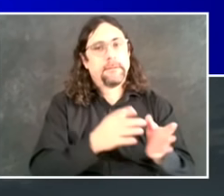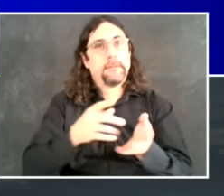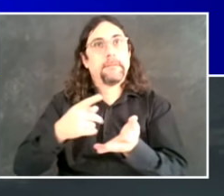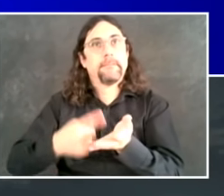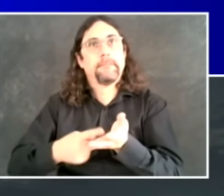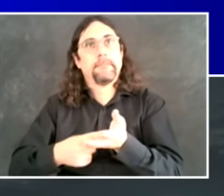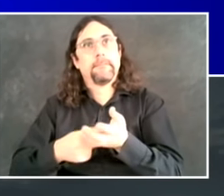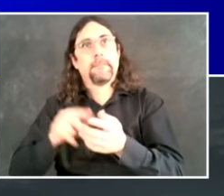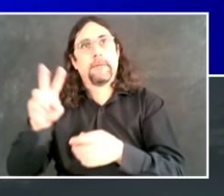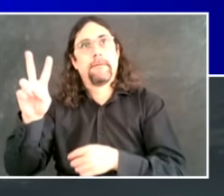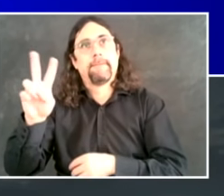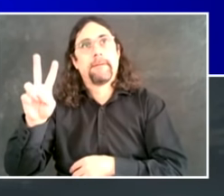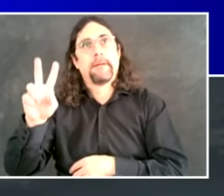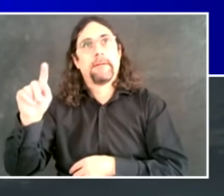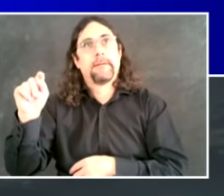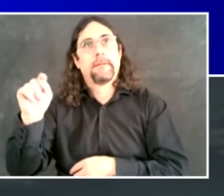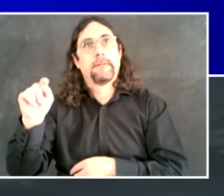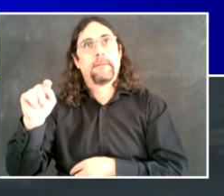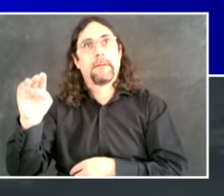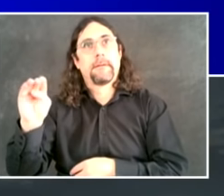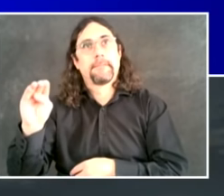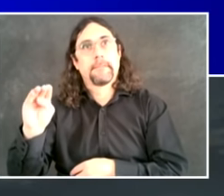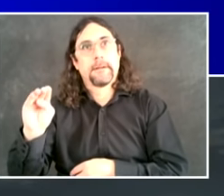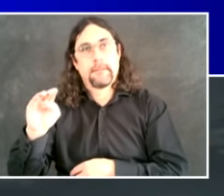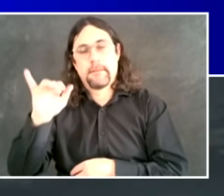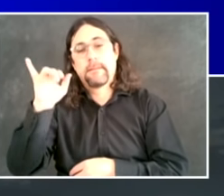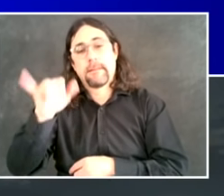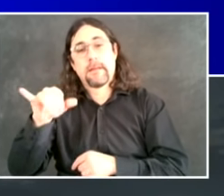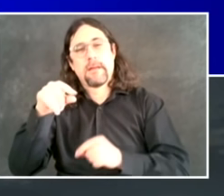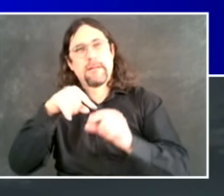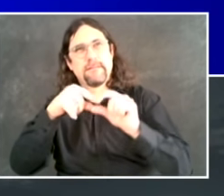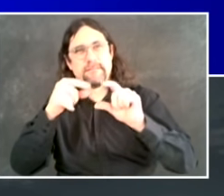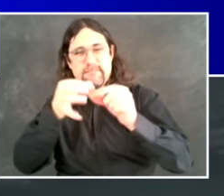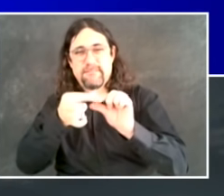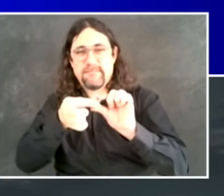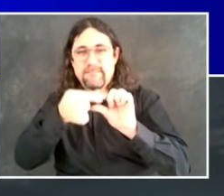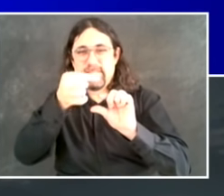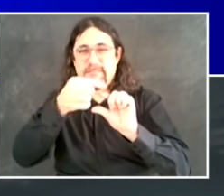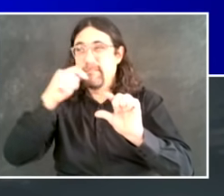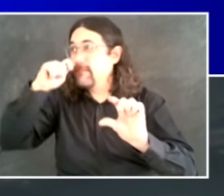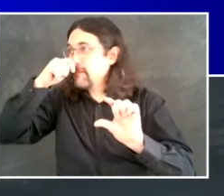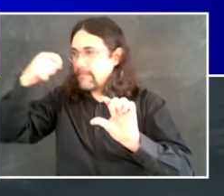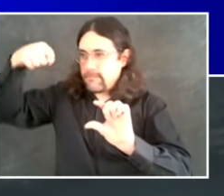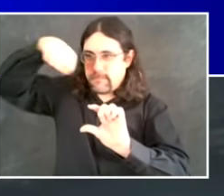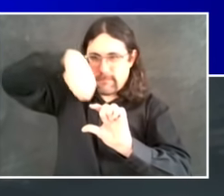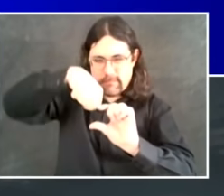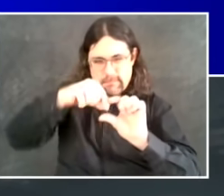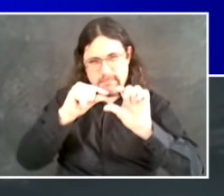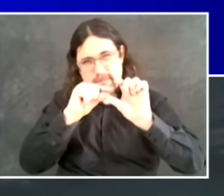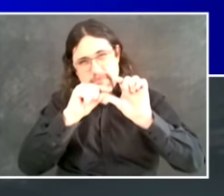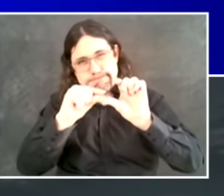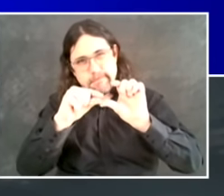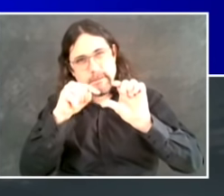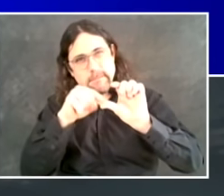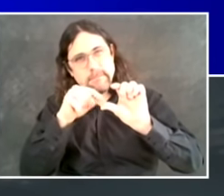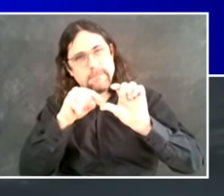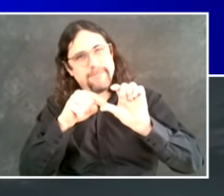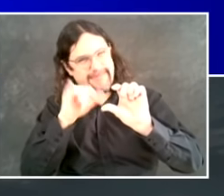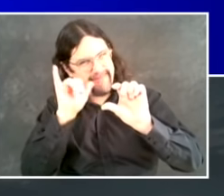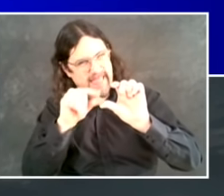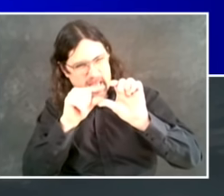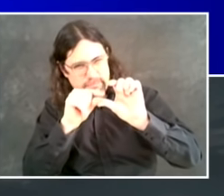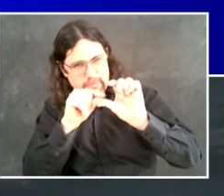institution. They worked with what you might call a recipe, which is, follows a